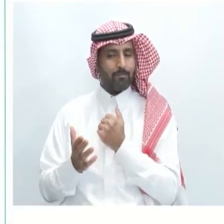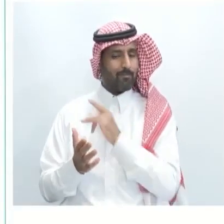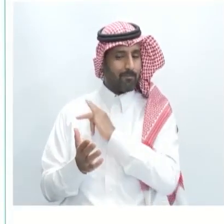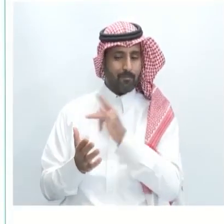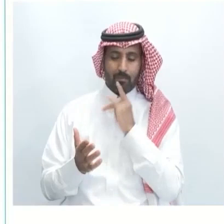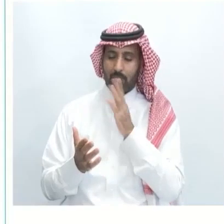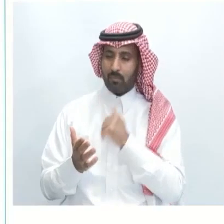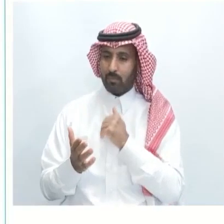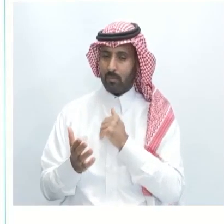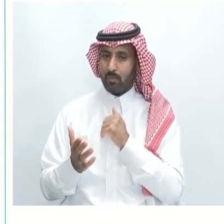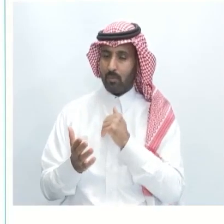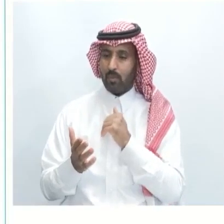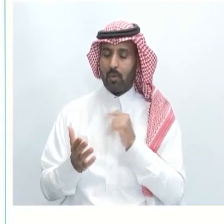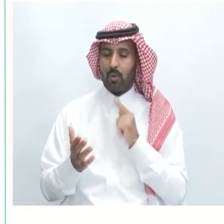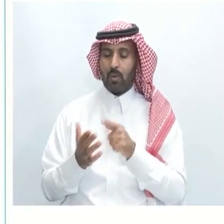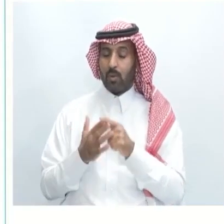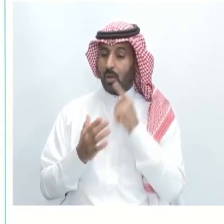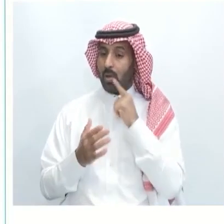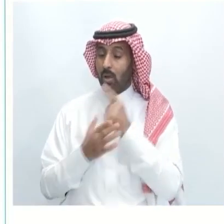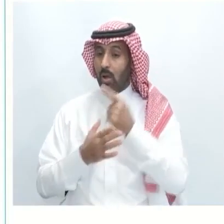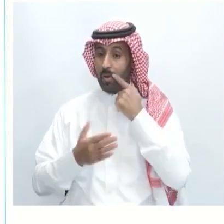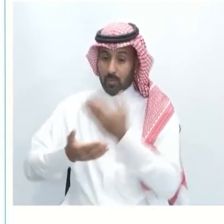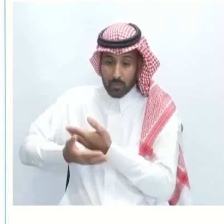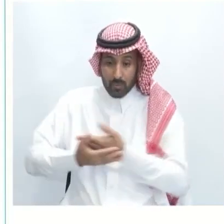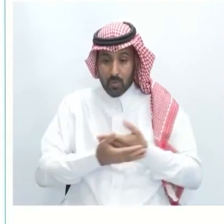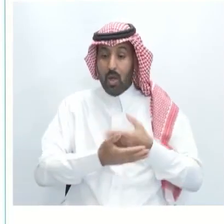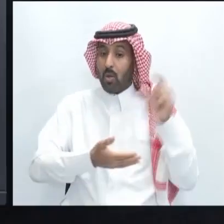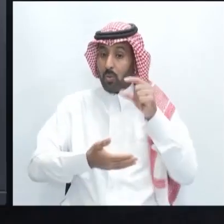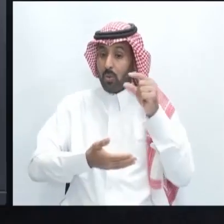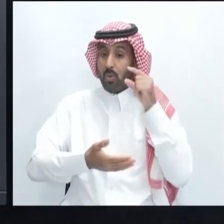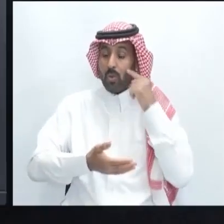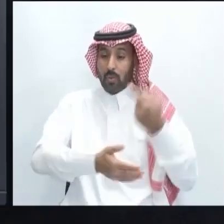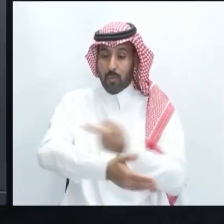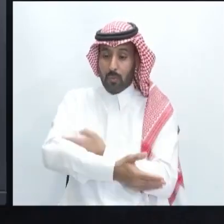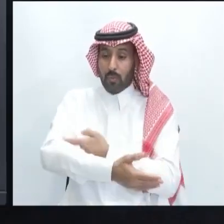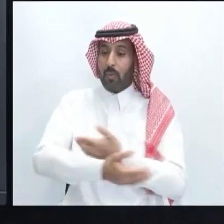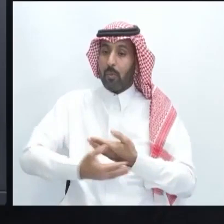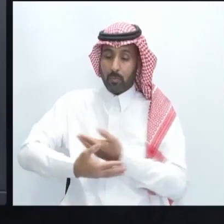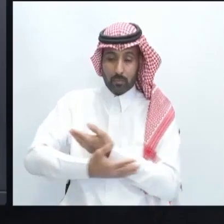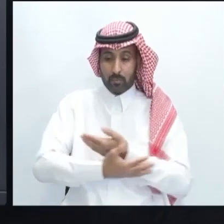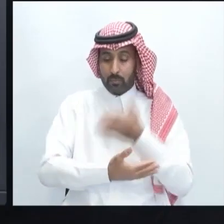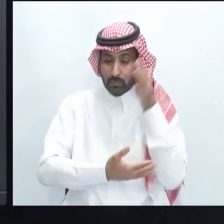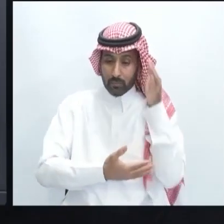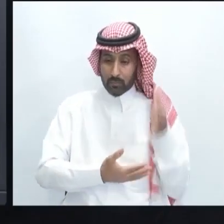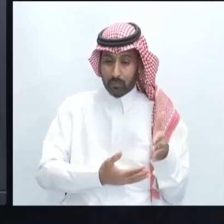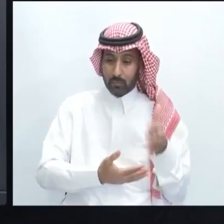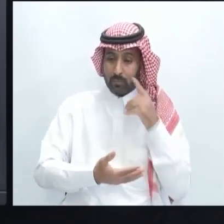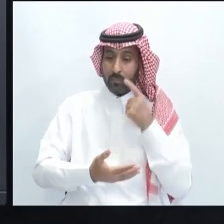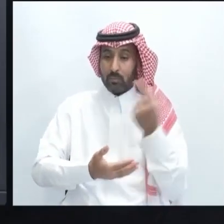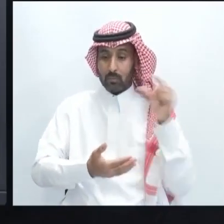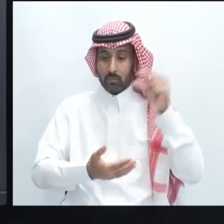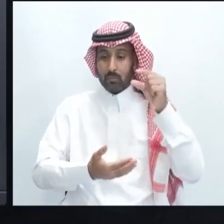not satisfied. What about pediatricians? Who are pediatricians? Yes, very good. They